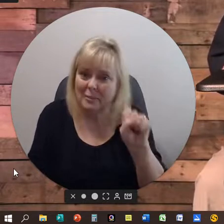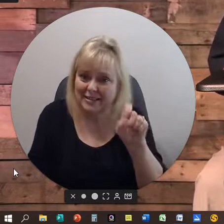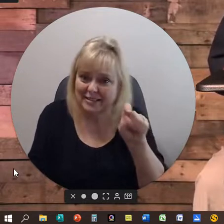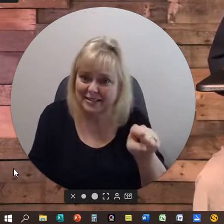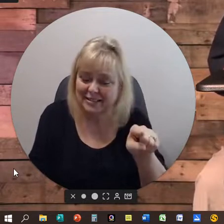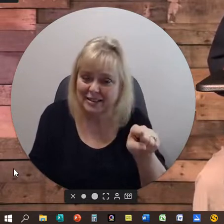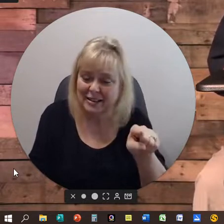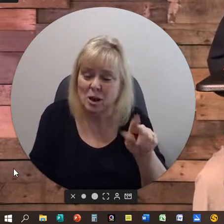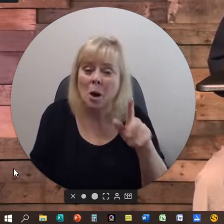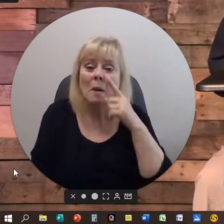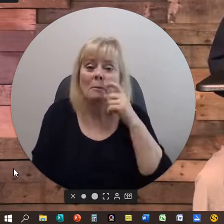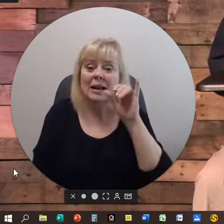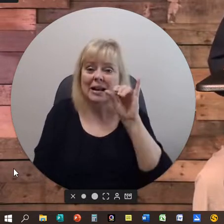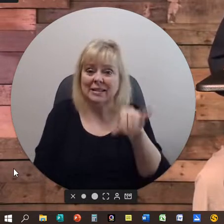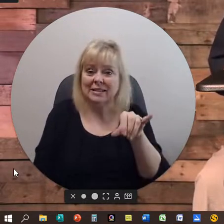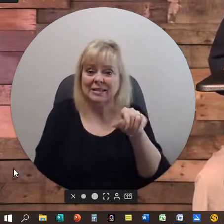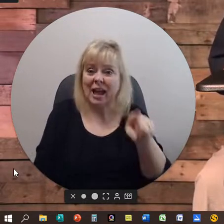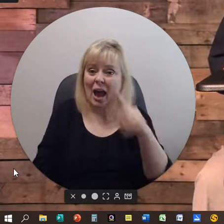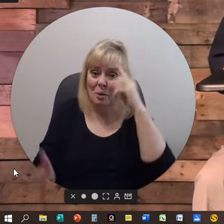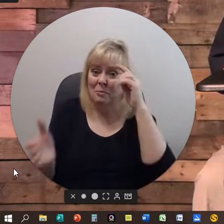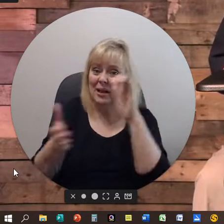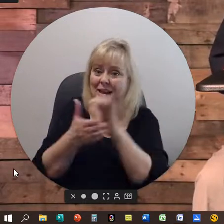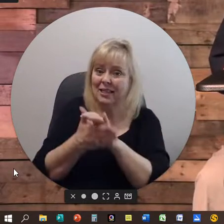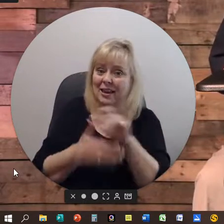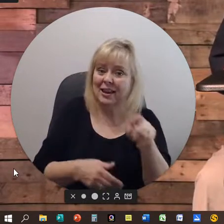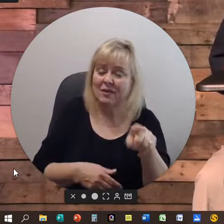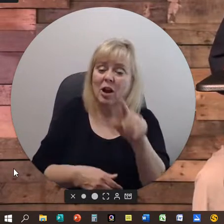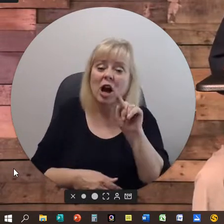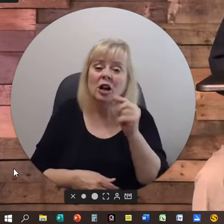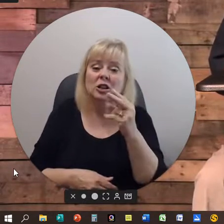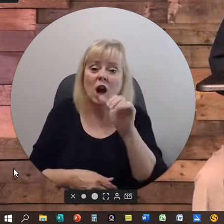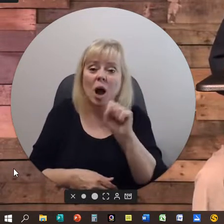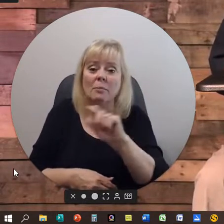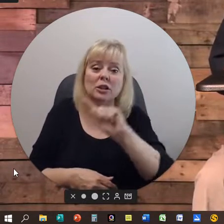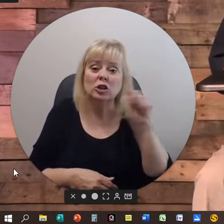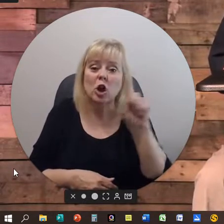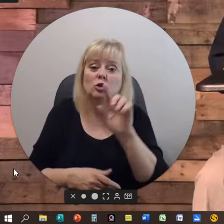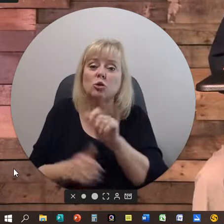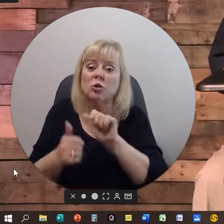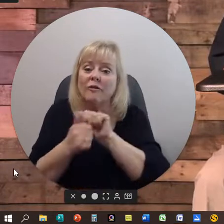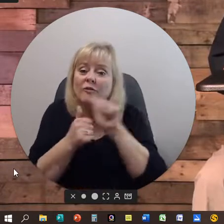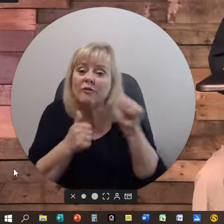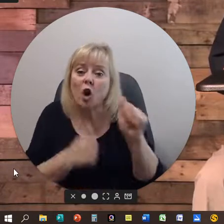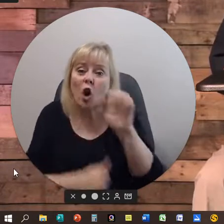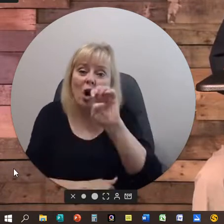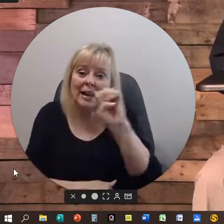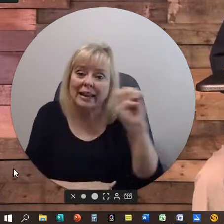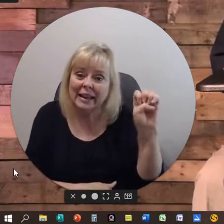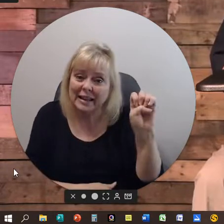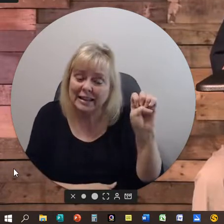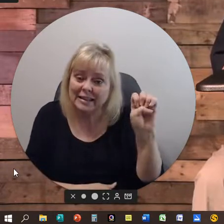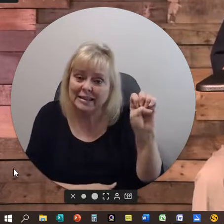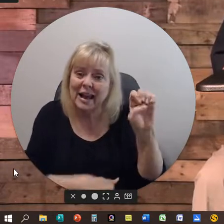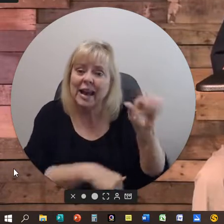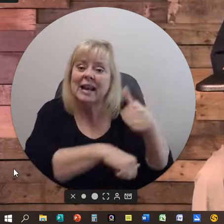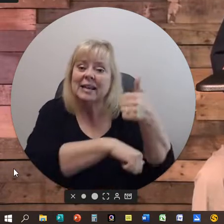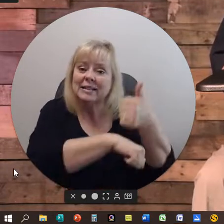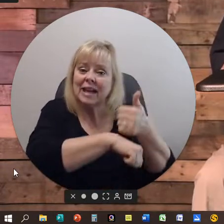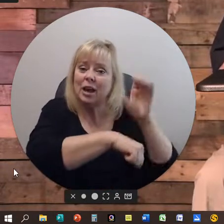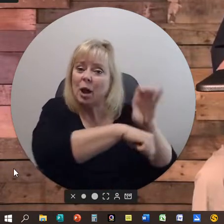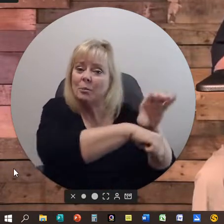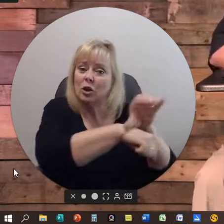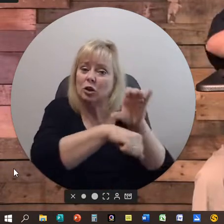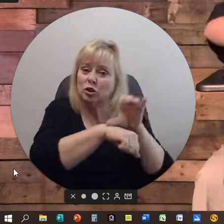Thomas's belief, Thomas went to the east and eventually founded the churches that